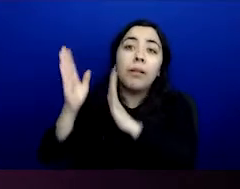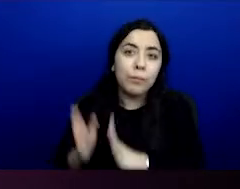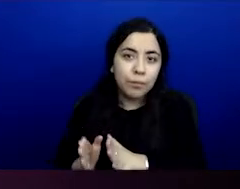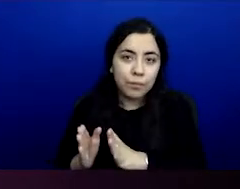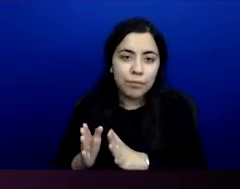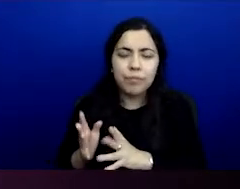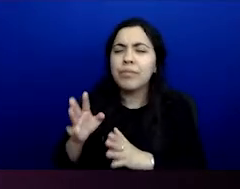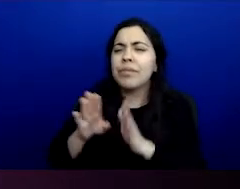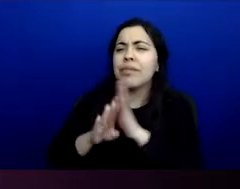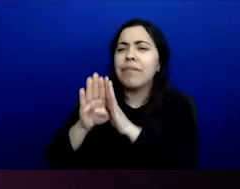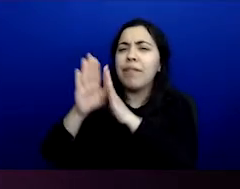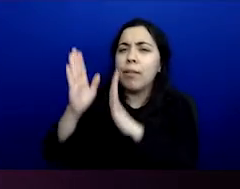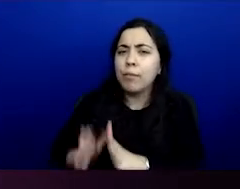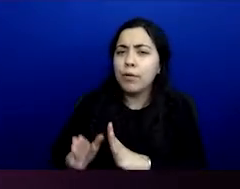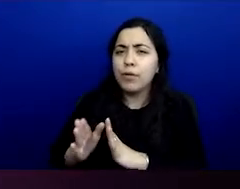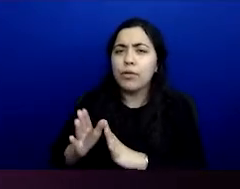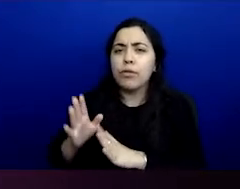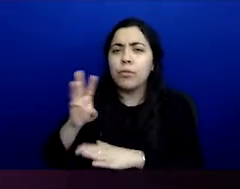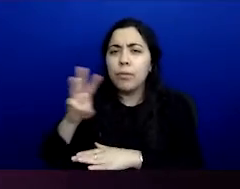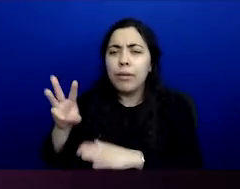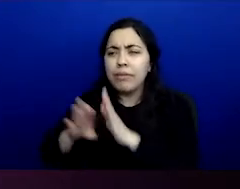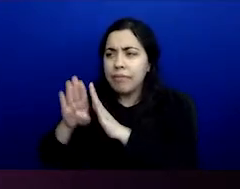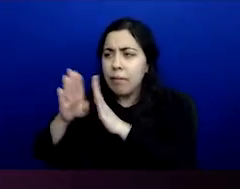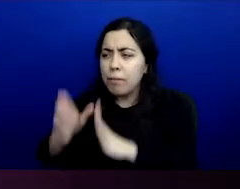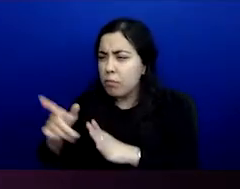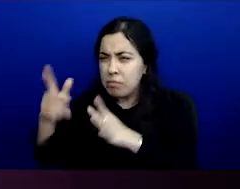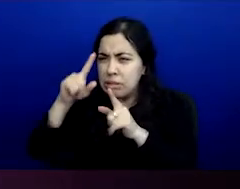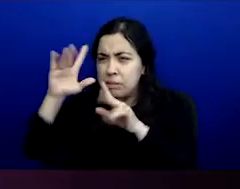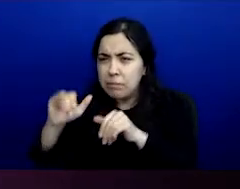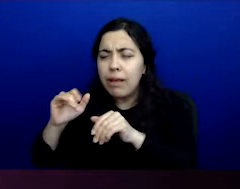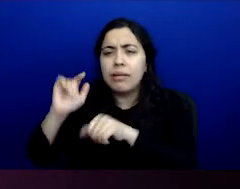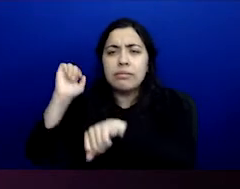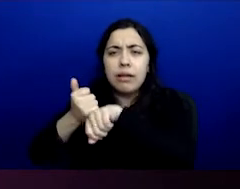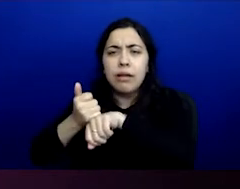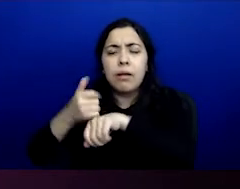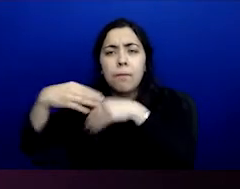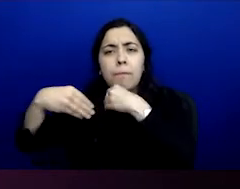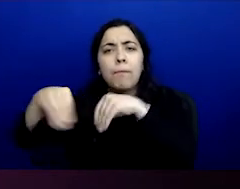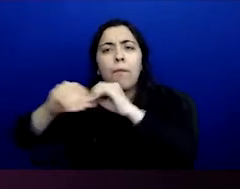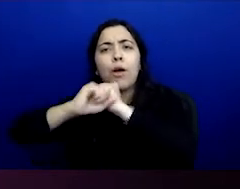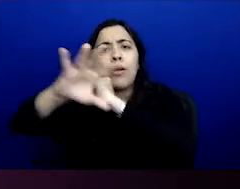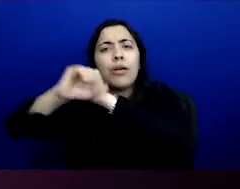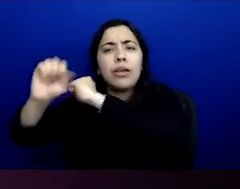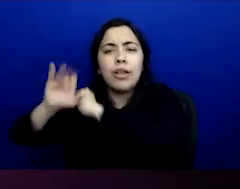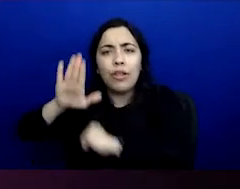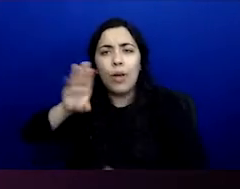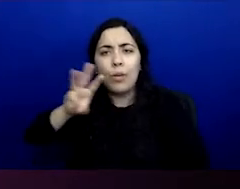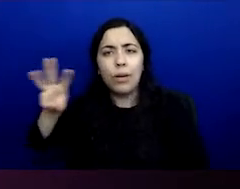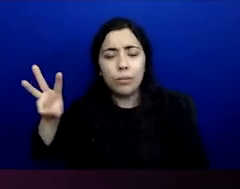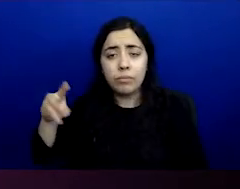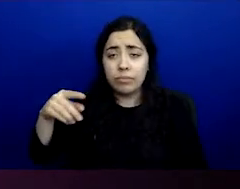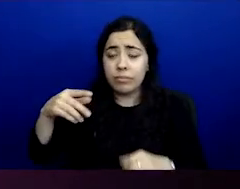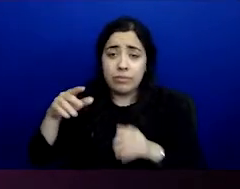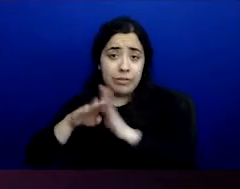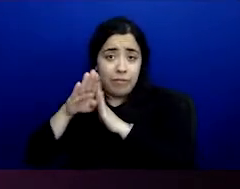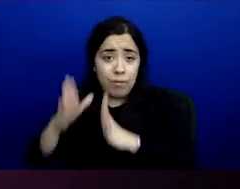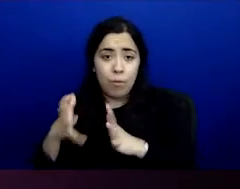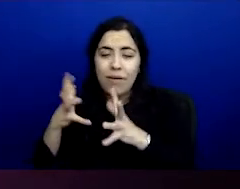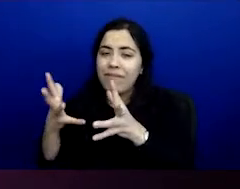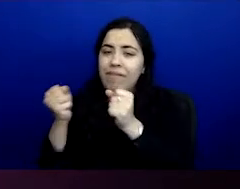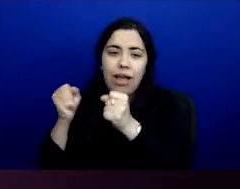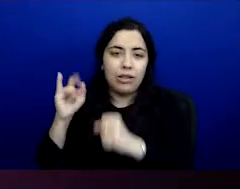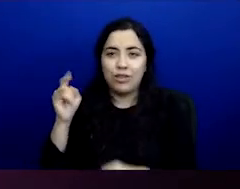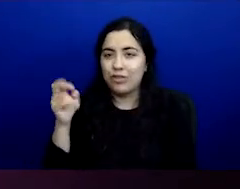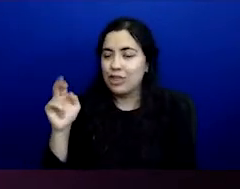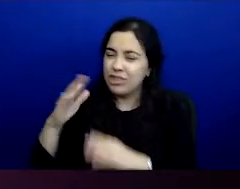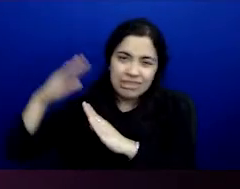what do developers expect when they're trying to build out marketing websites? Well, as a developer, I want to have fast iterations. This is